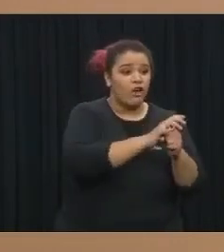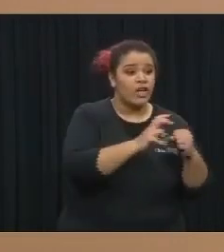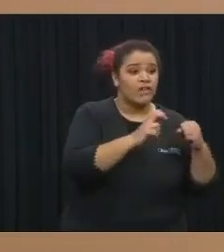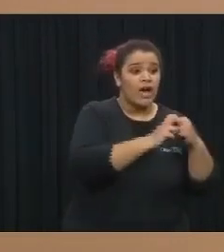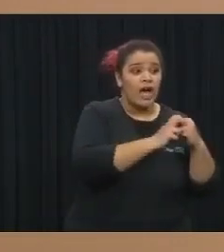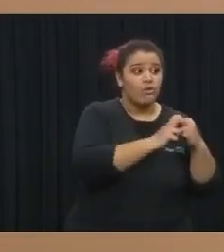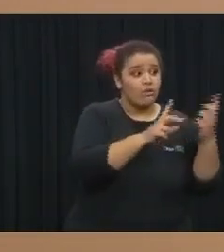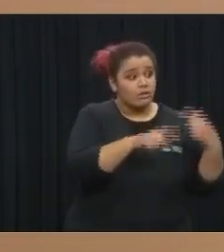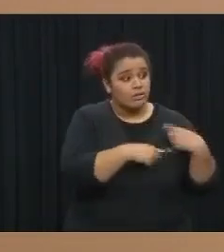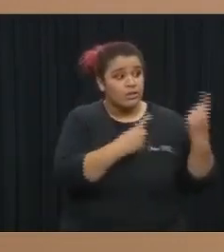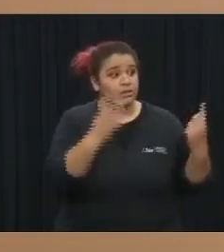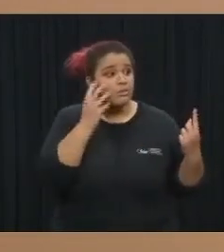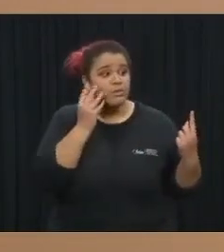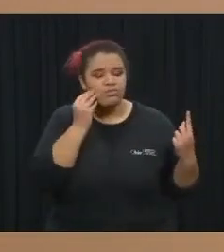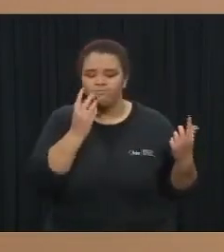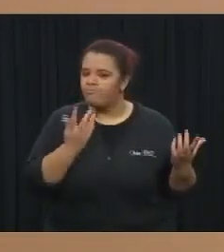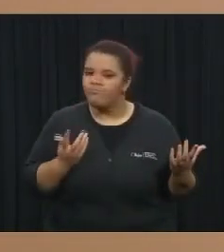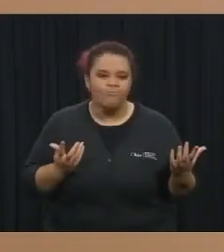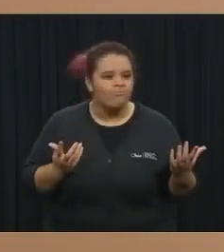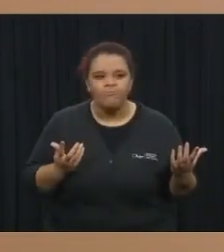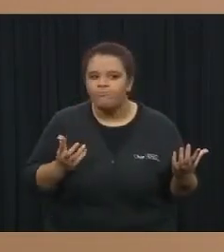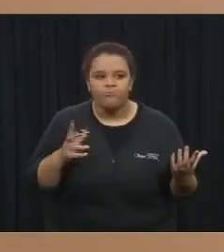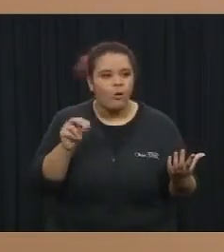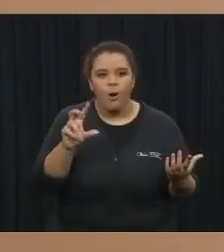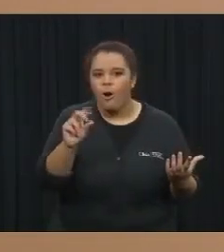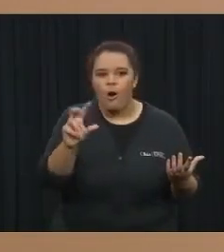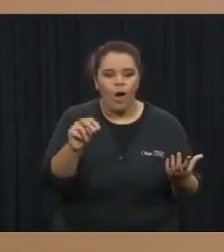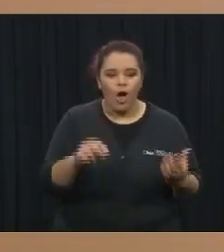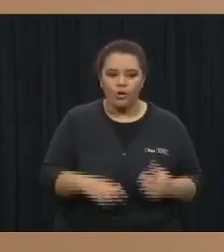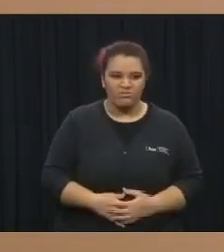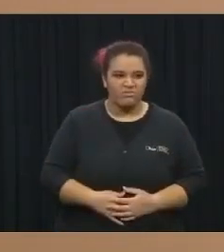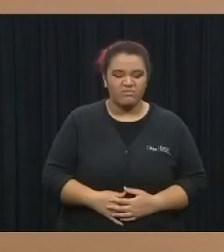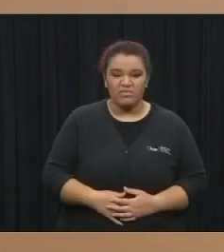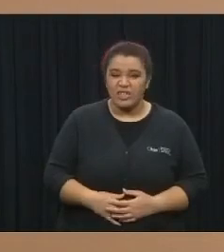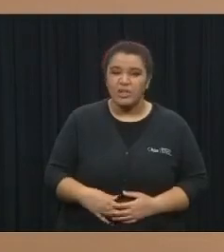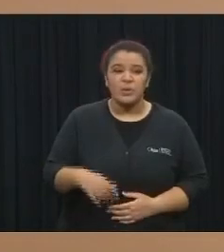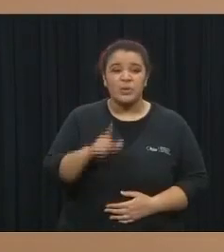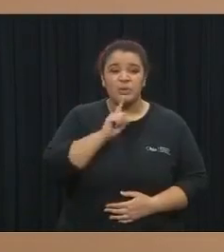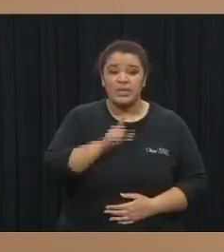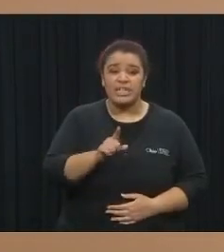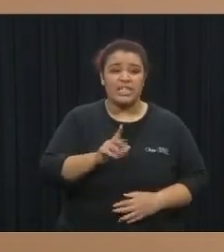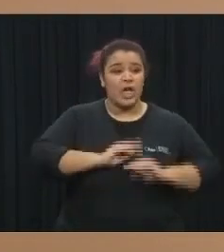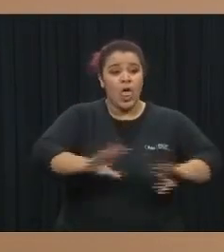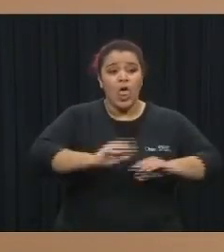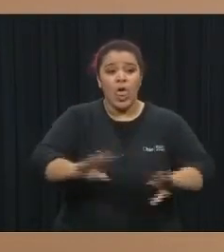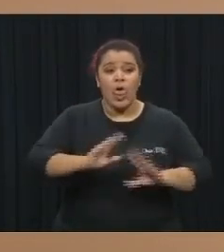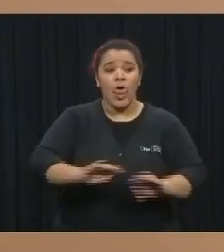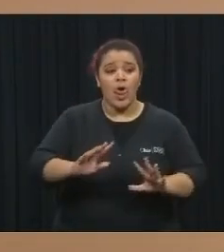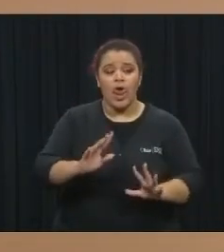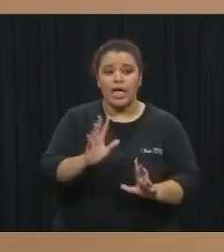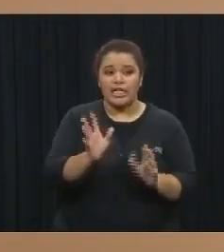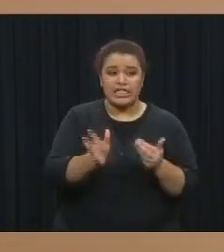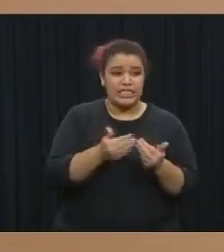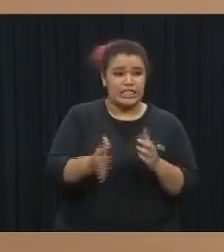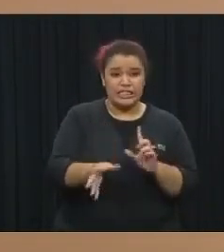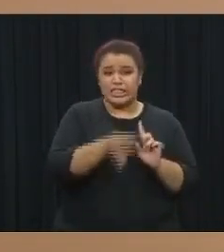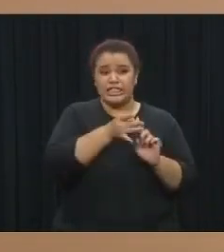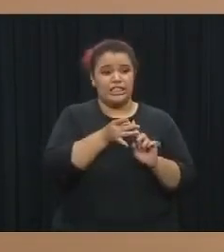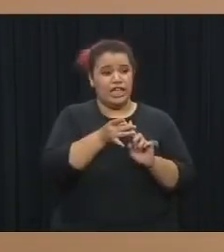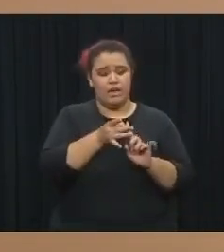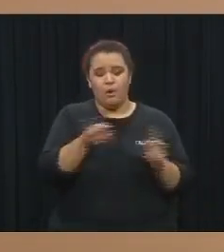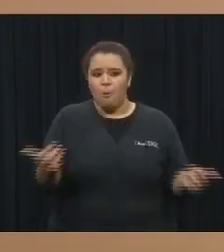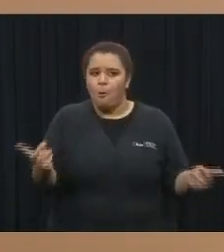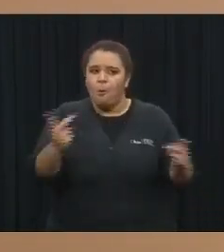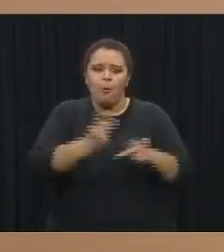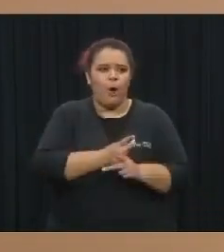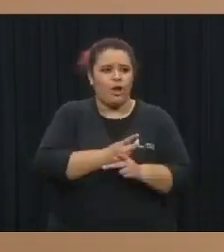as infectious, 20 times as deadly. And for the countries that are further out as we are, the spread is